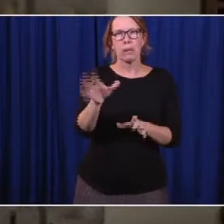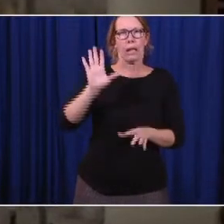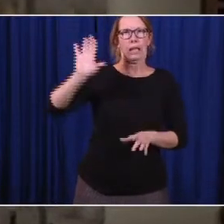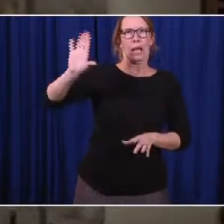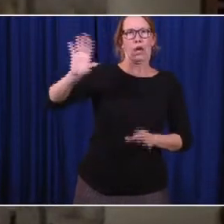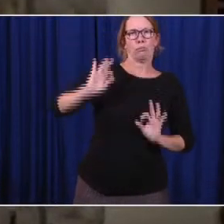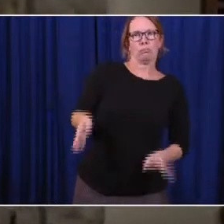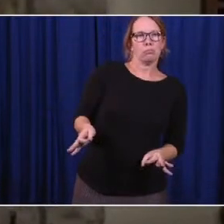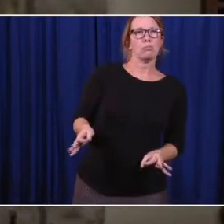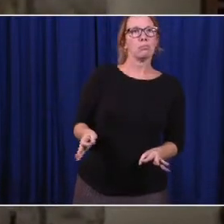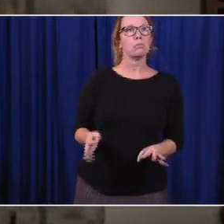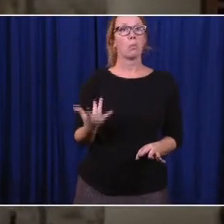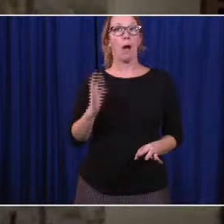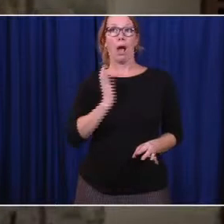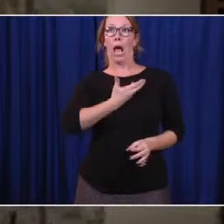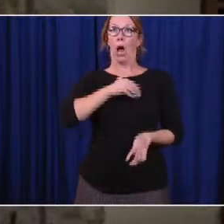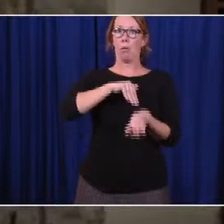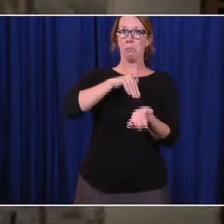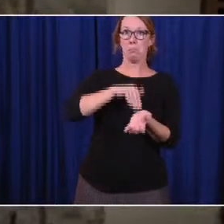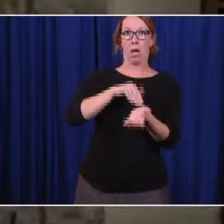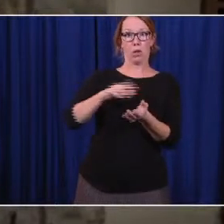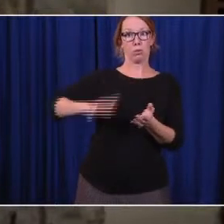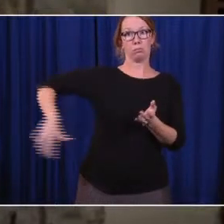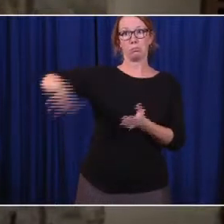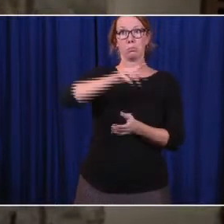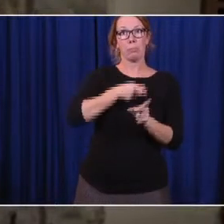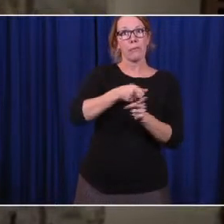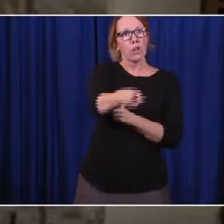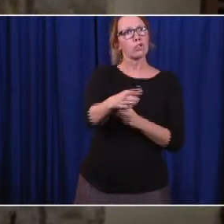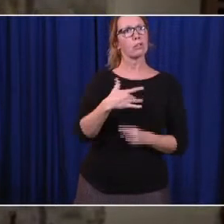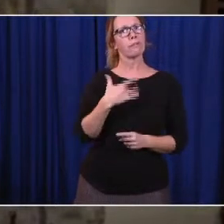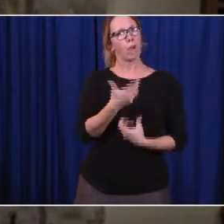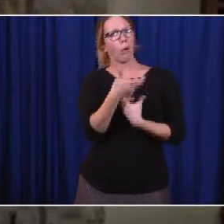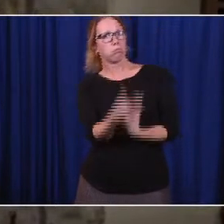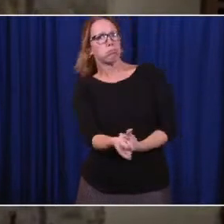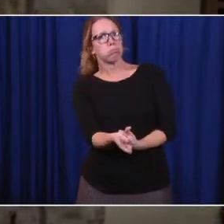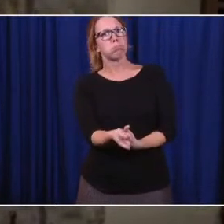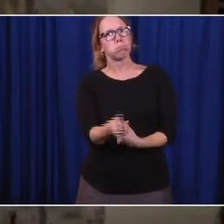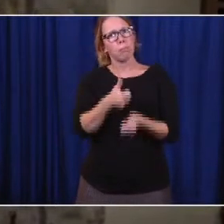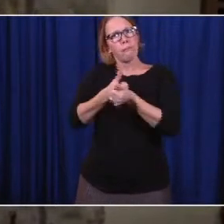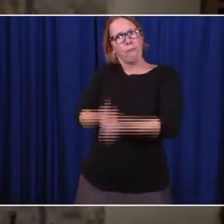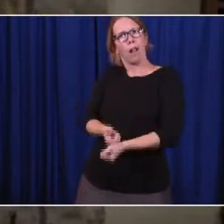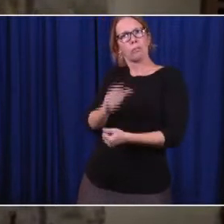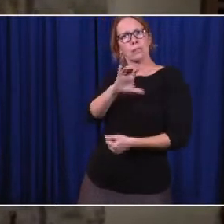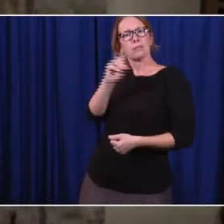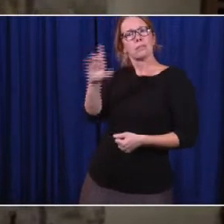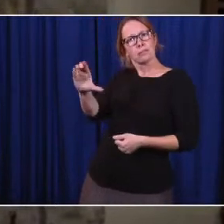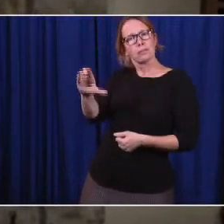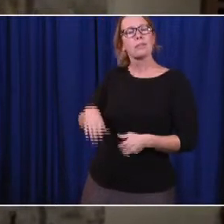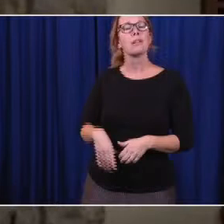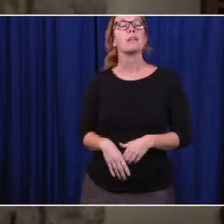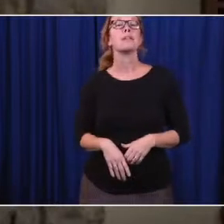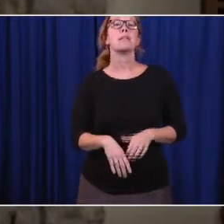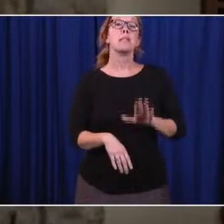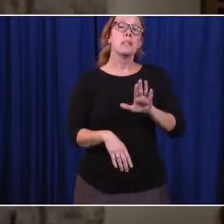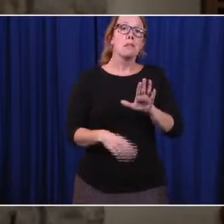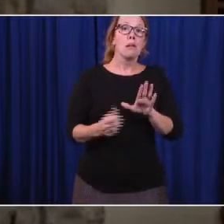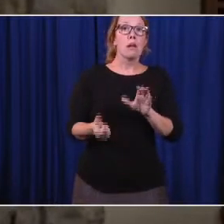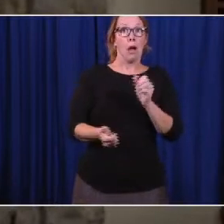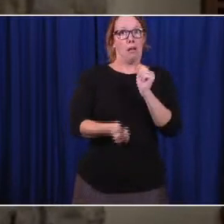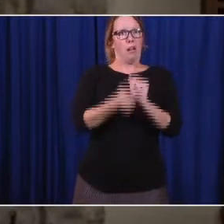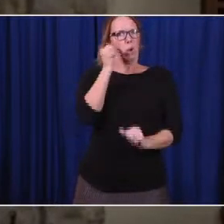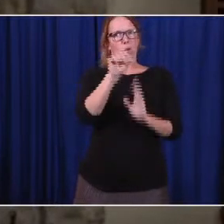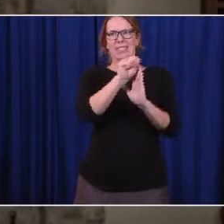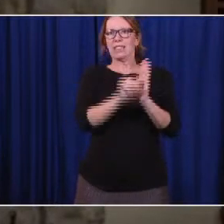medical people feel confident about that. But they do, and again, it's the majority of states are